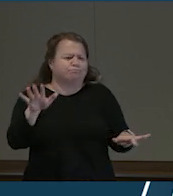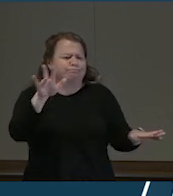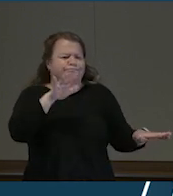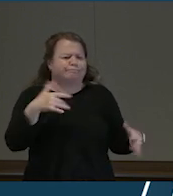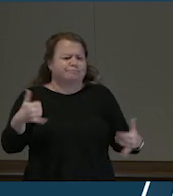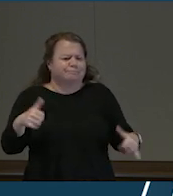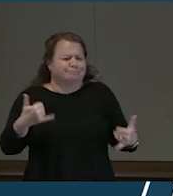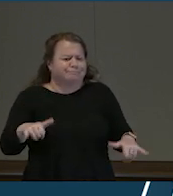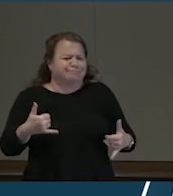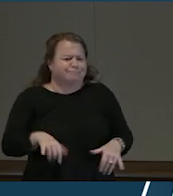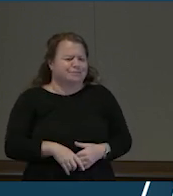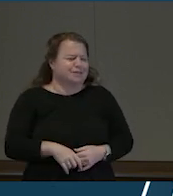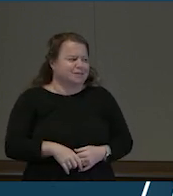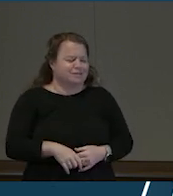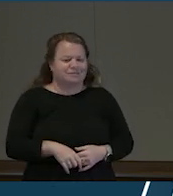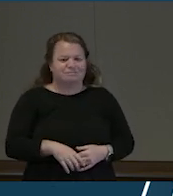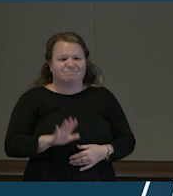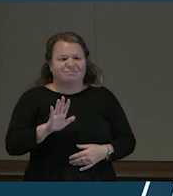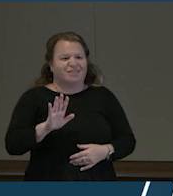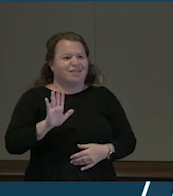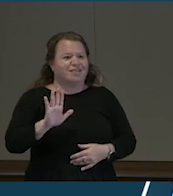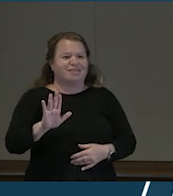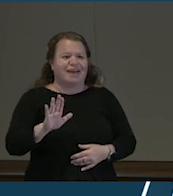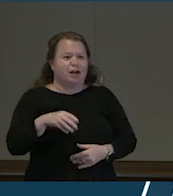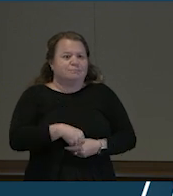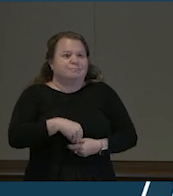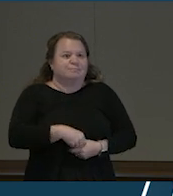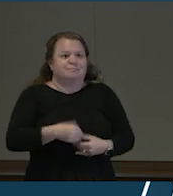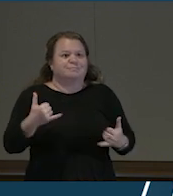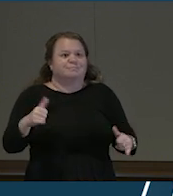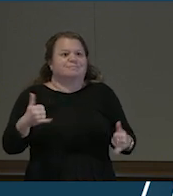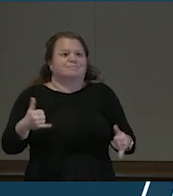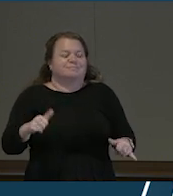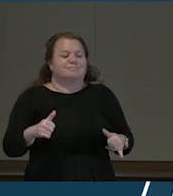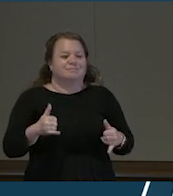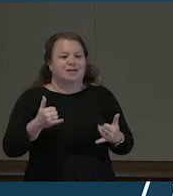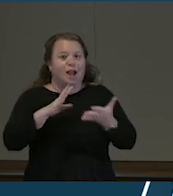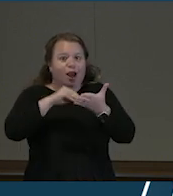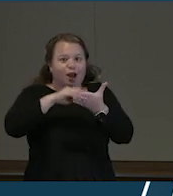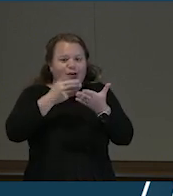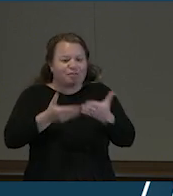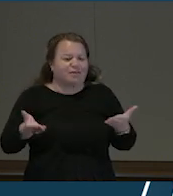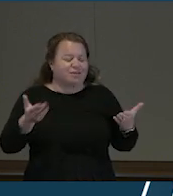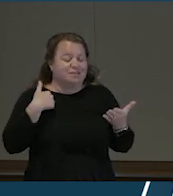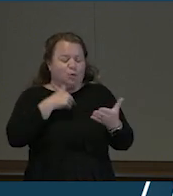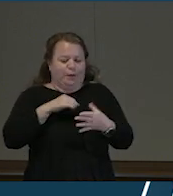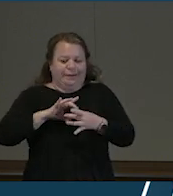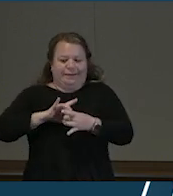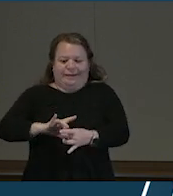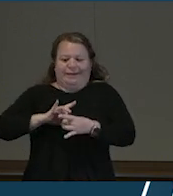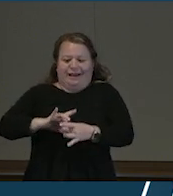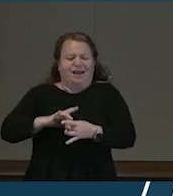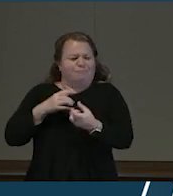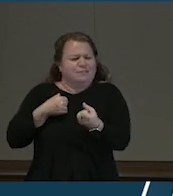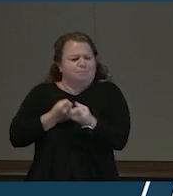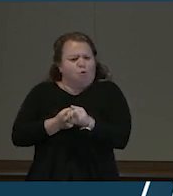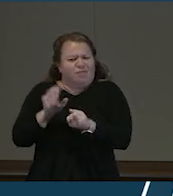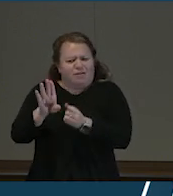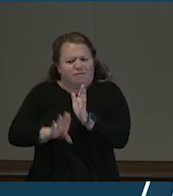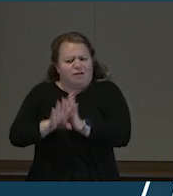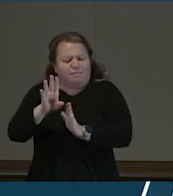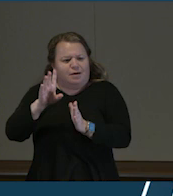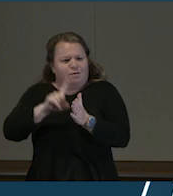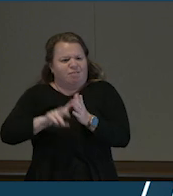play. Their instinct is to discover, but when we connect with them on this level, we're able to support their development and what that looks